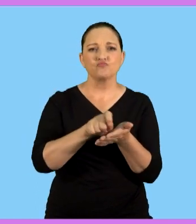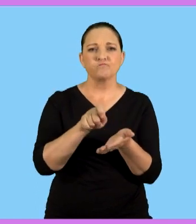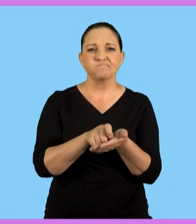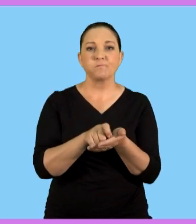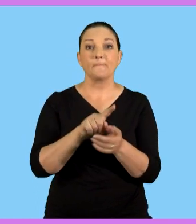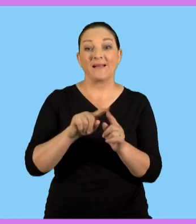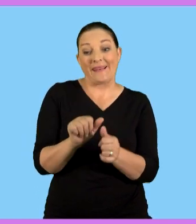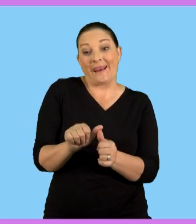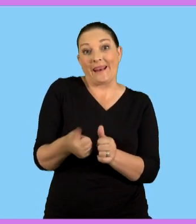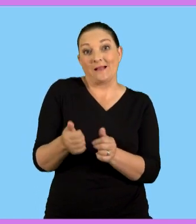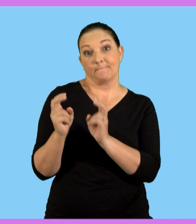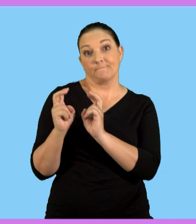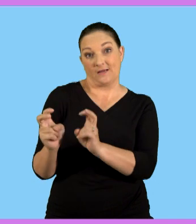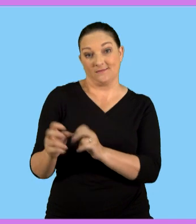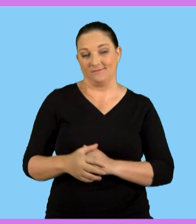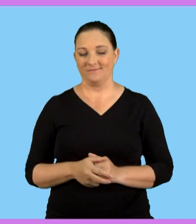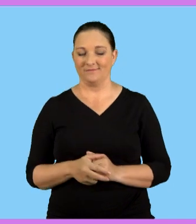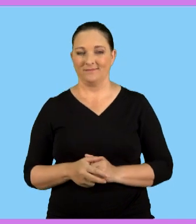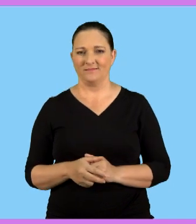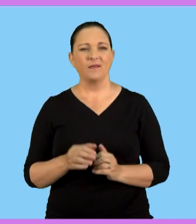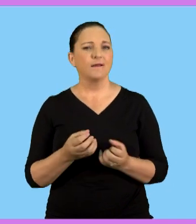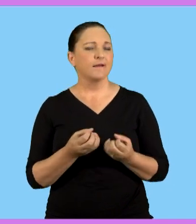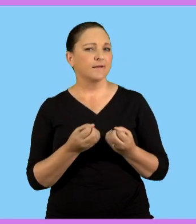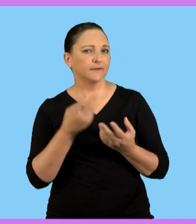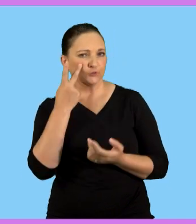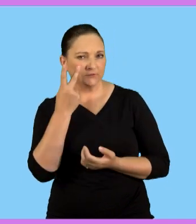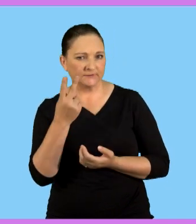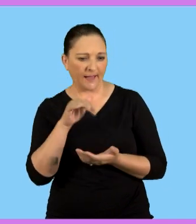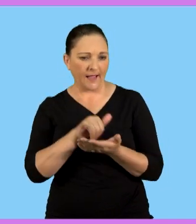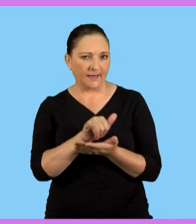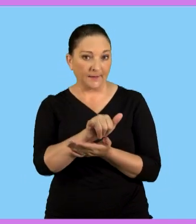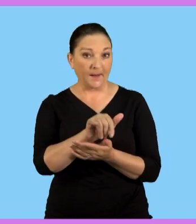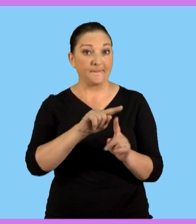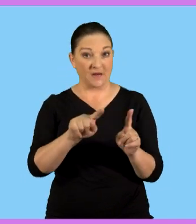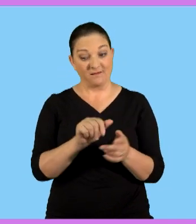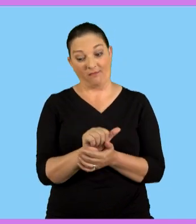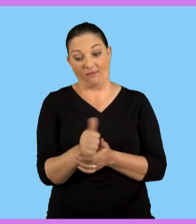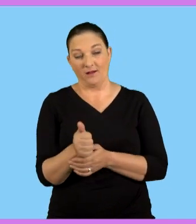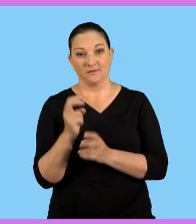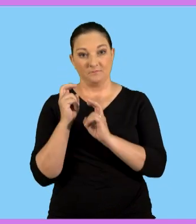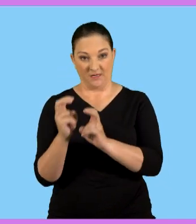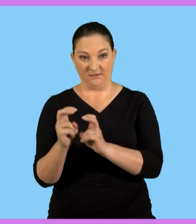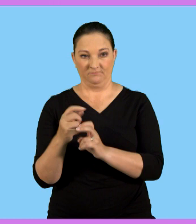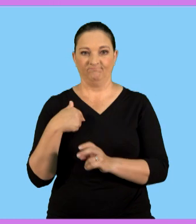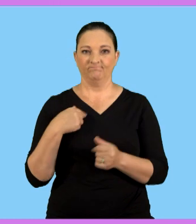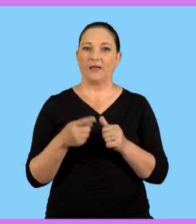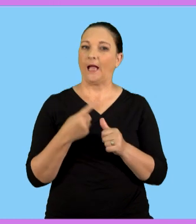the number of, okay. So let's see how many airports do we see along the bus route. So I count here, it's